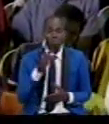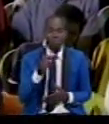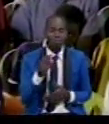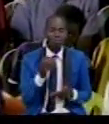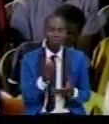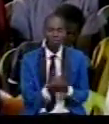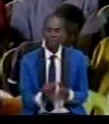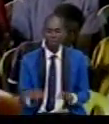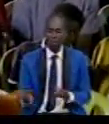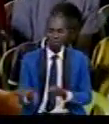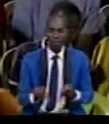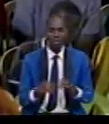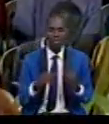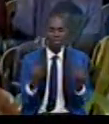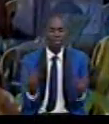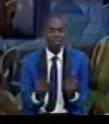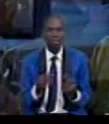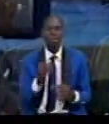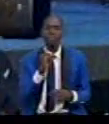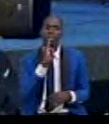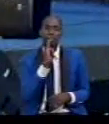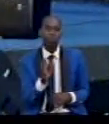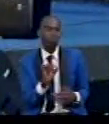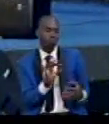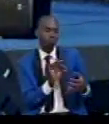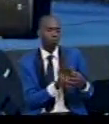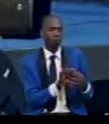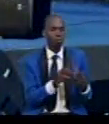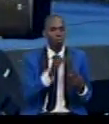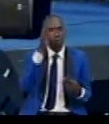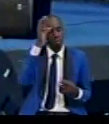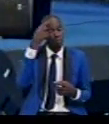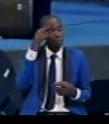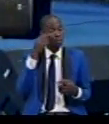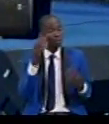sin is of the devil, for the devil sinneth from the